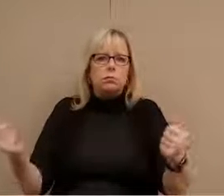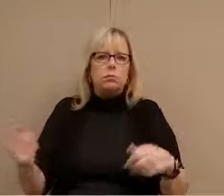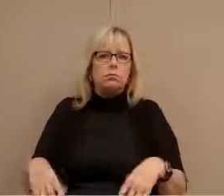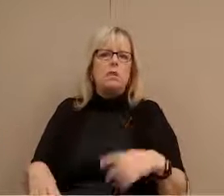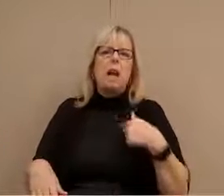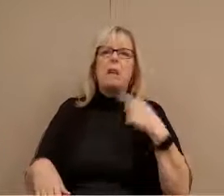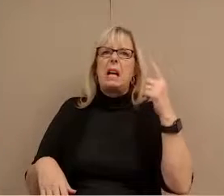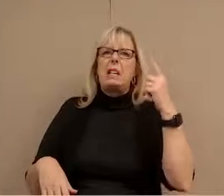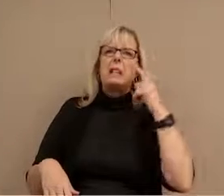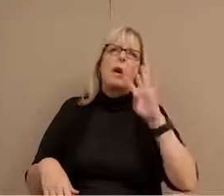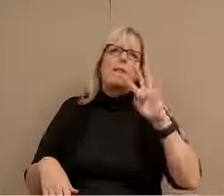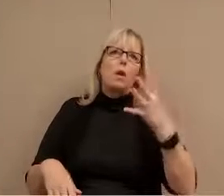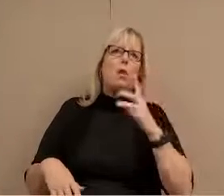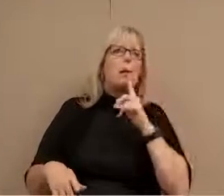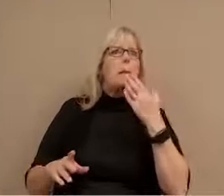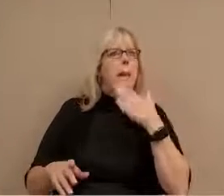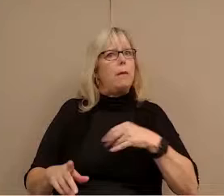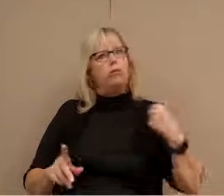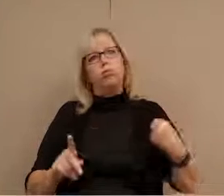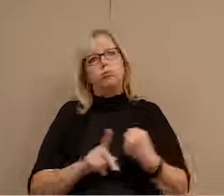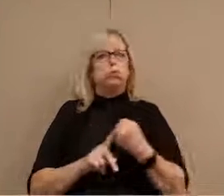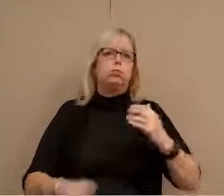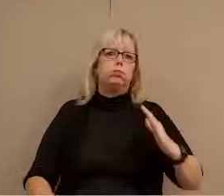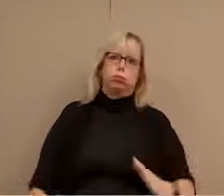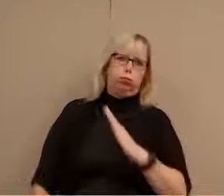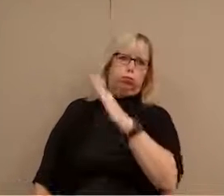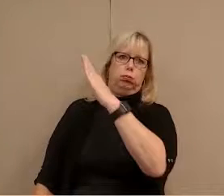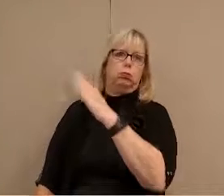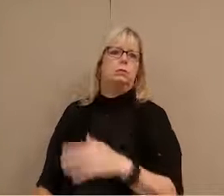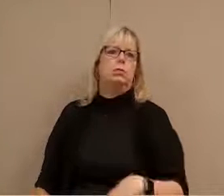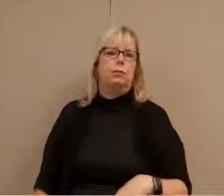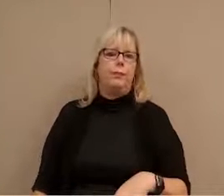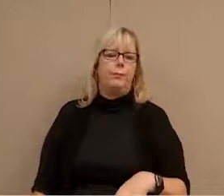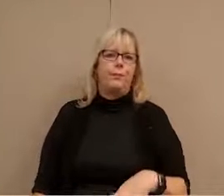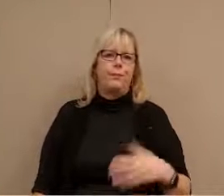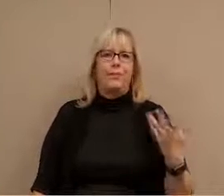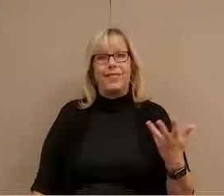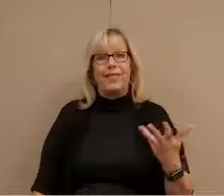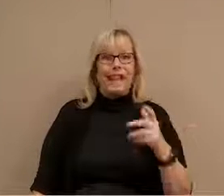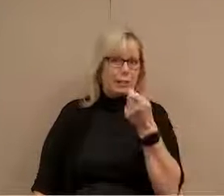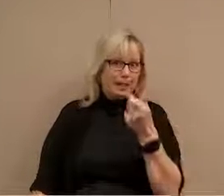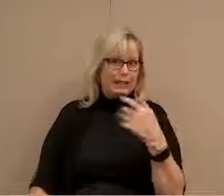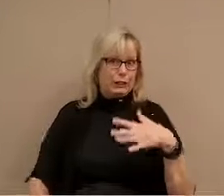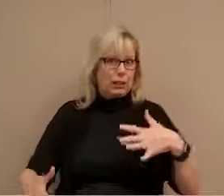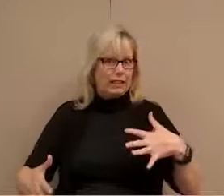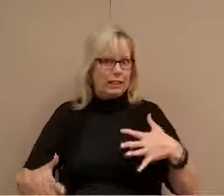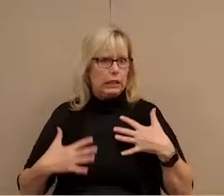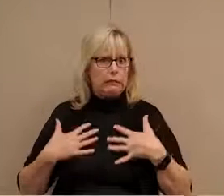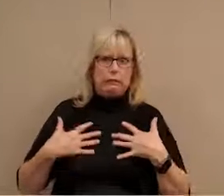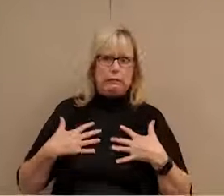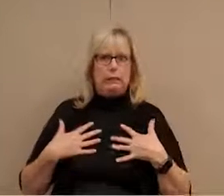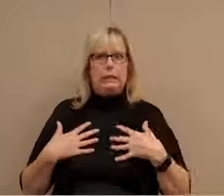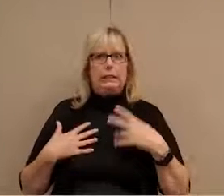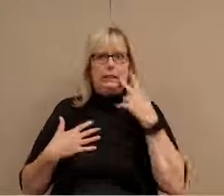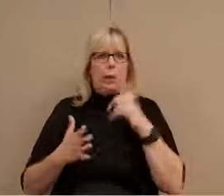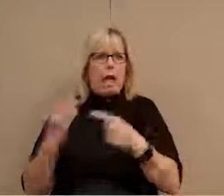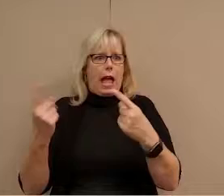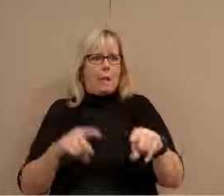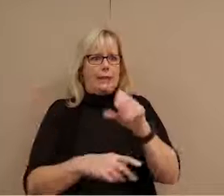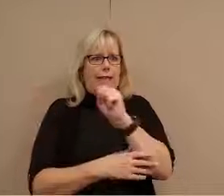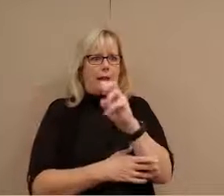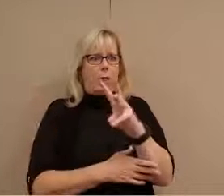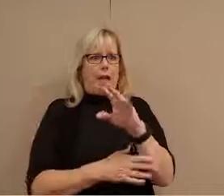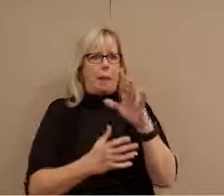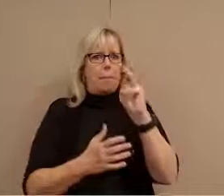I would say it's our fourth surge. And it's a little bit nervous seeing what happened in Southwest Missouri